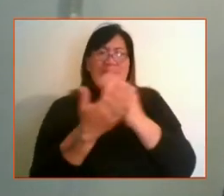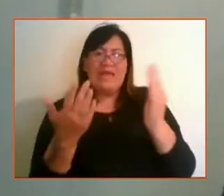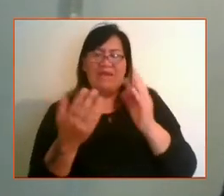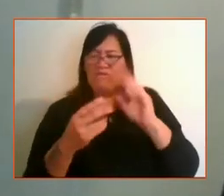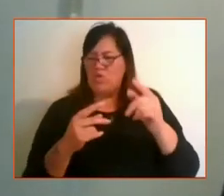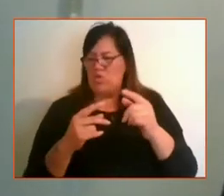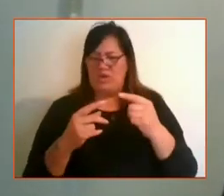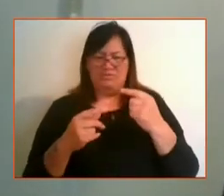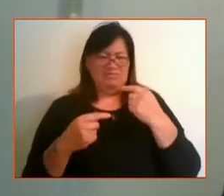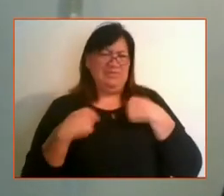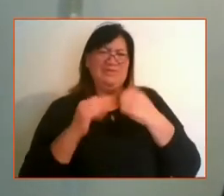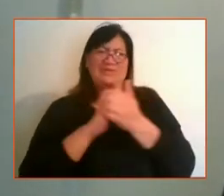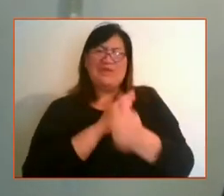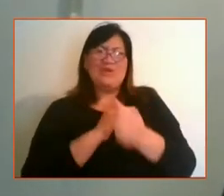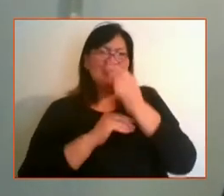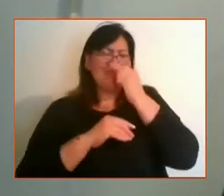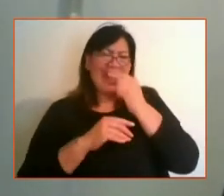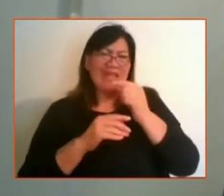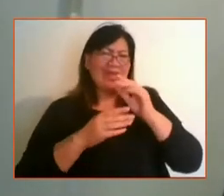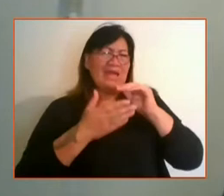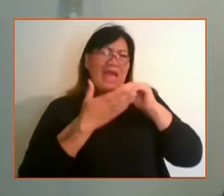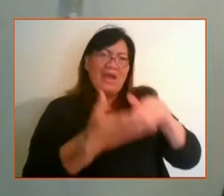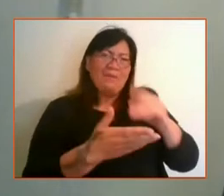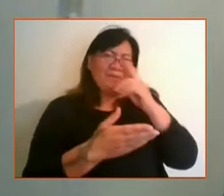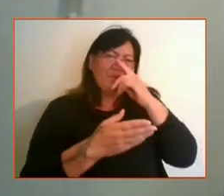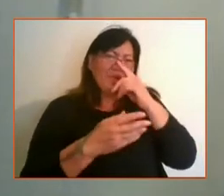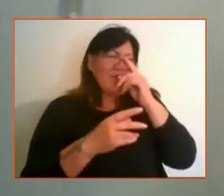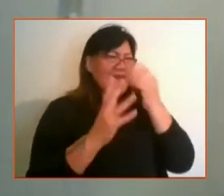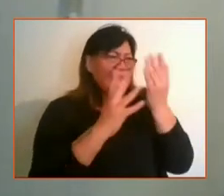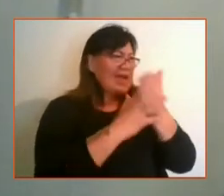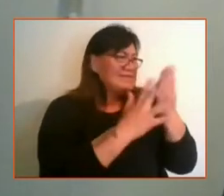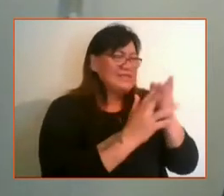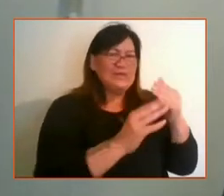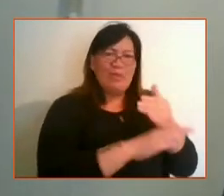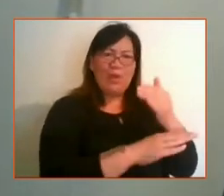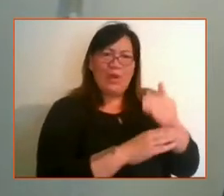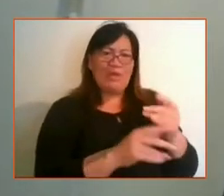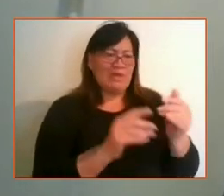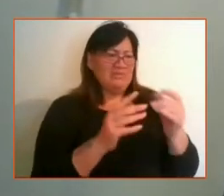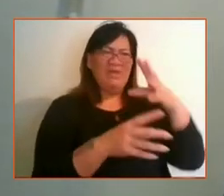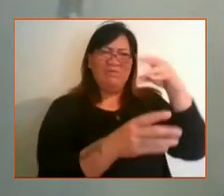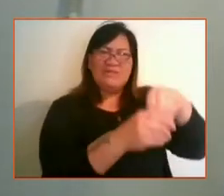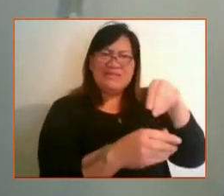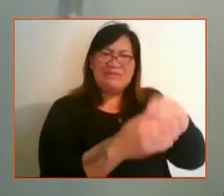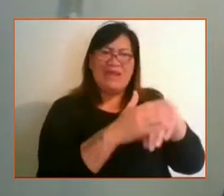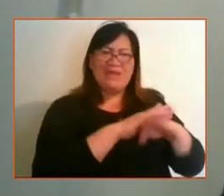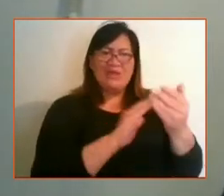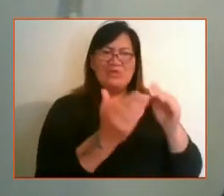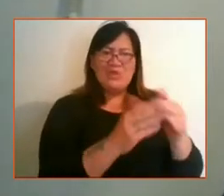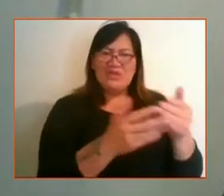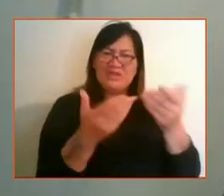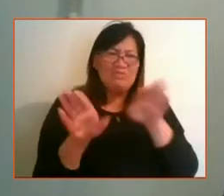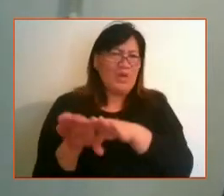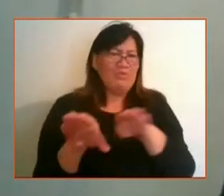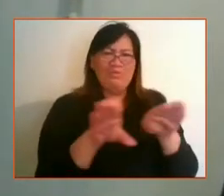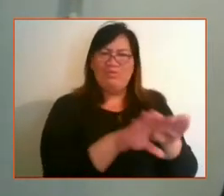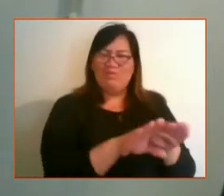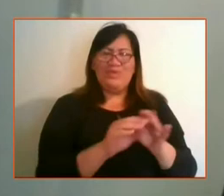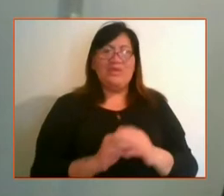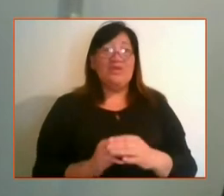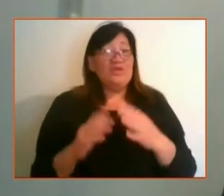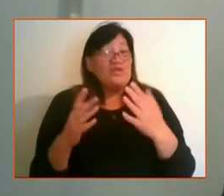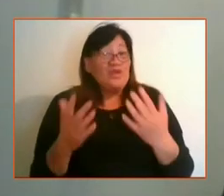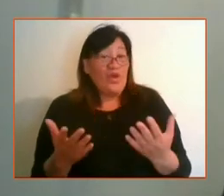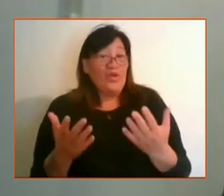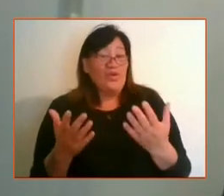to be a platform for people to have access to employment and just participation in their communities. So there is more to